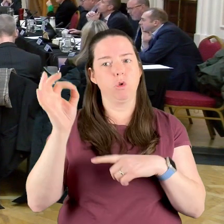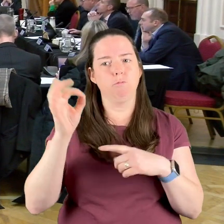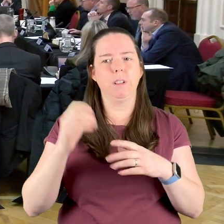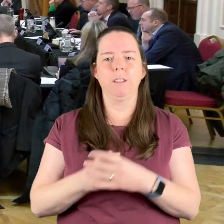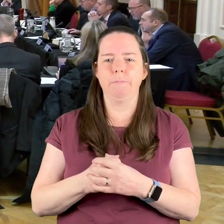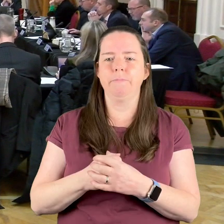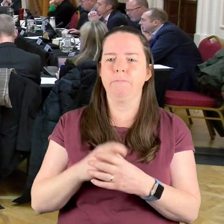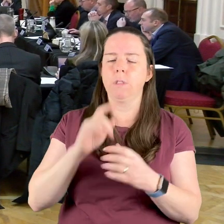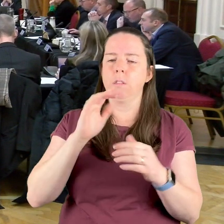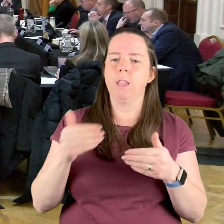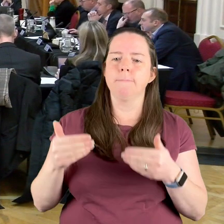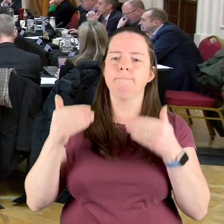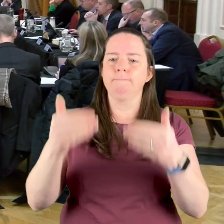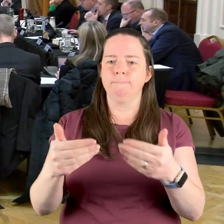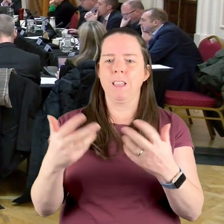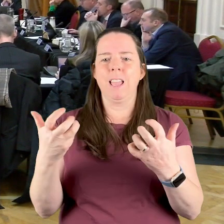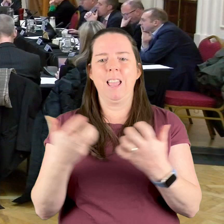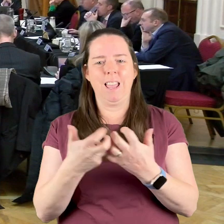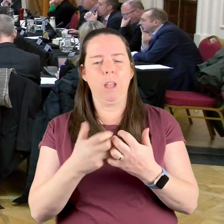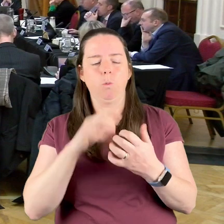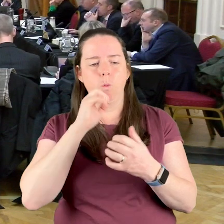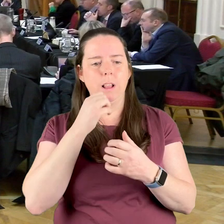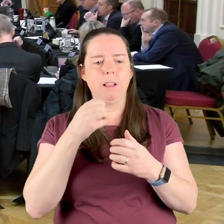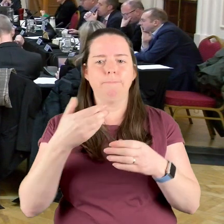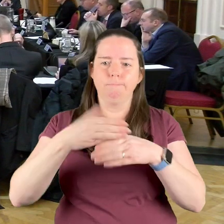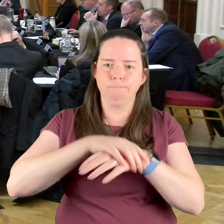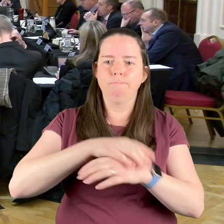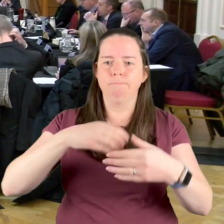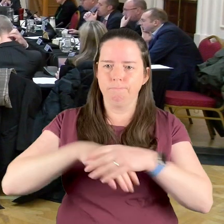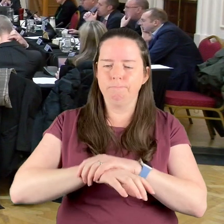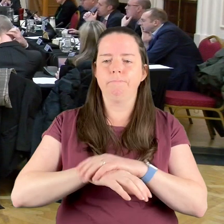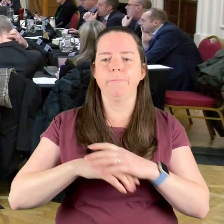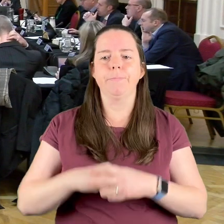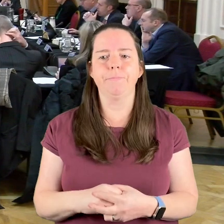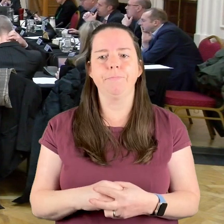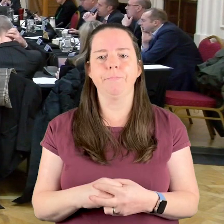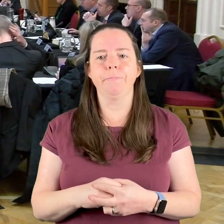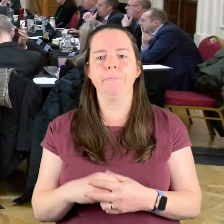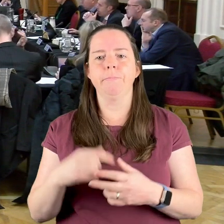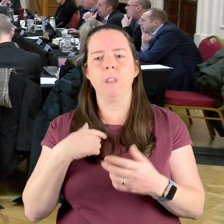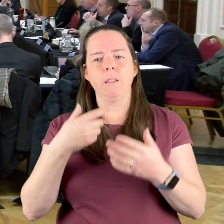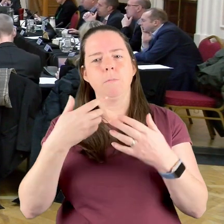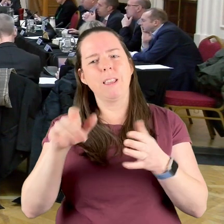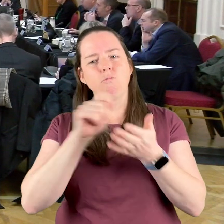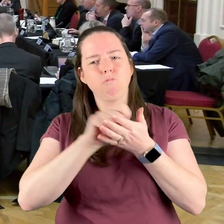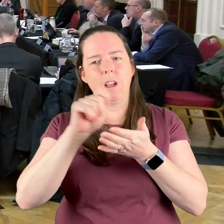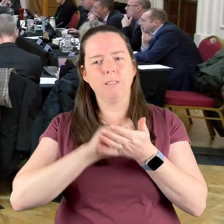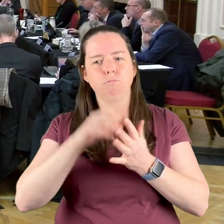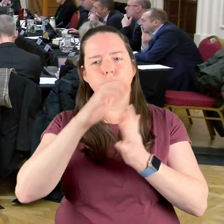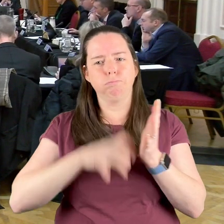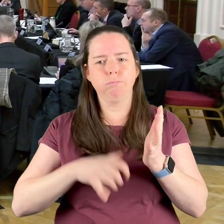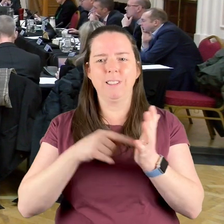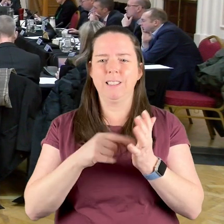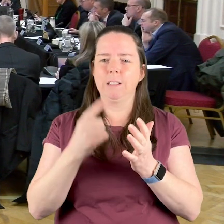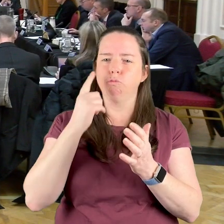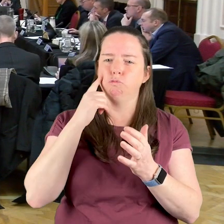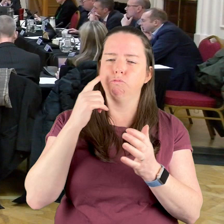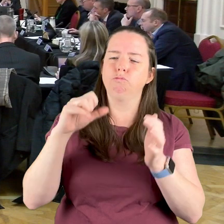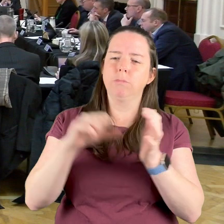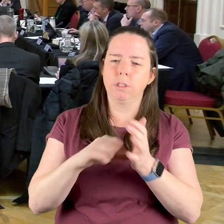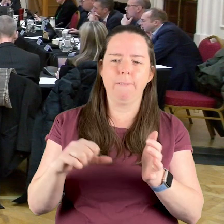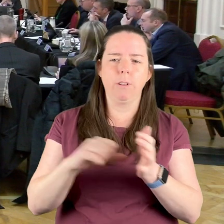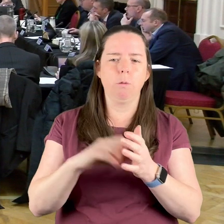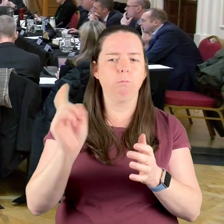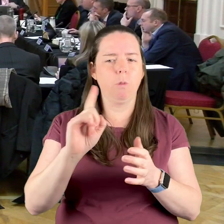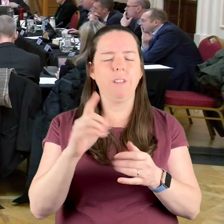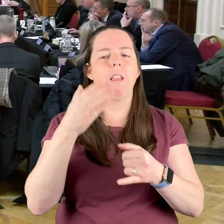improvement. And I think going forward, that is how we're going to tackle some of this. And I've written in my report,